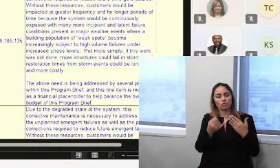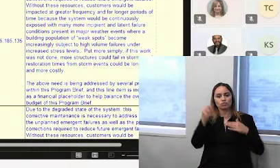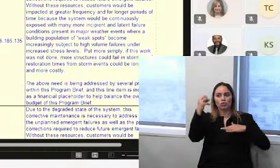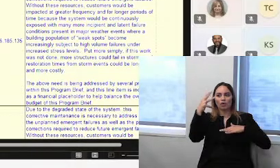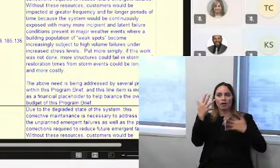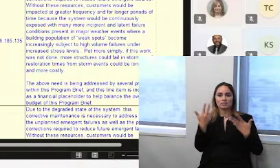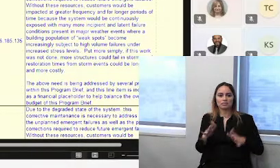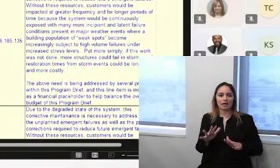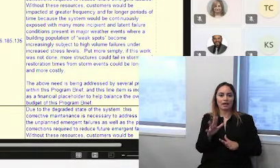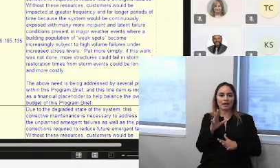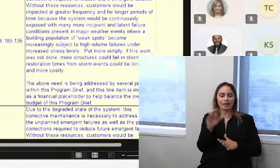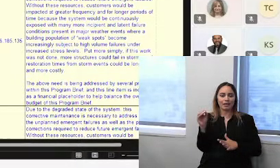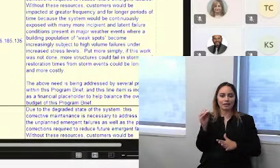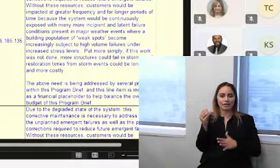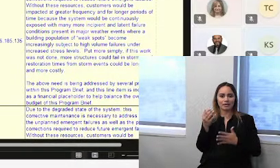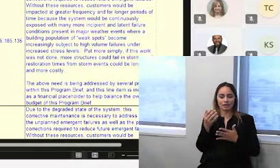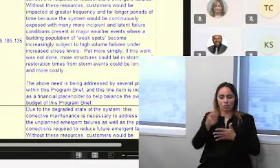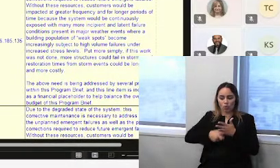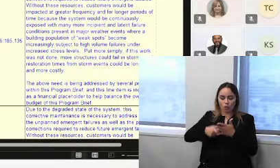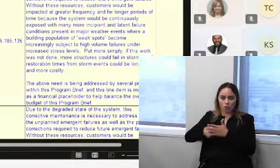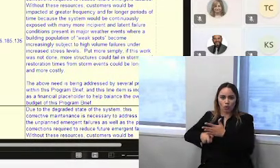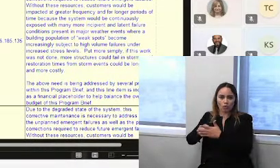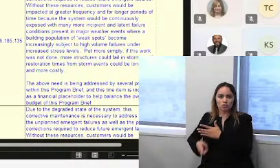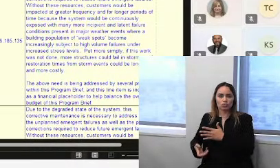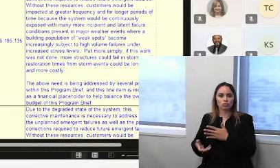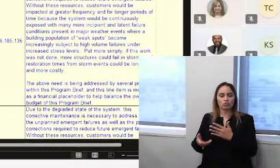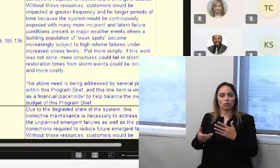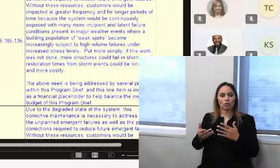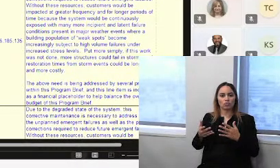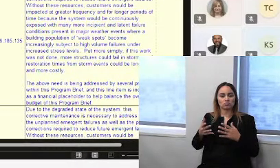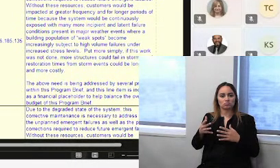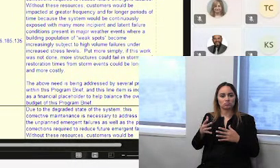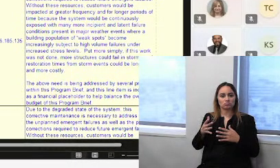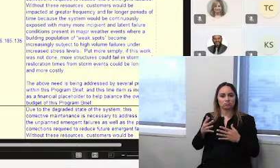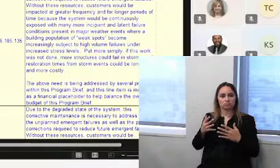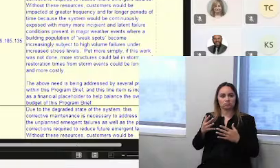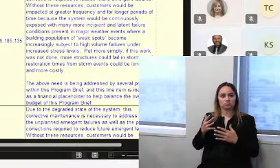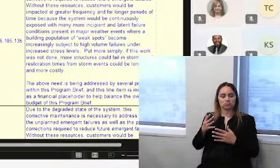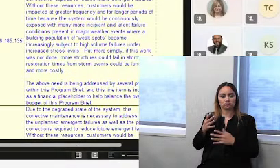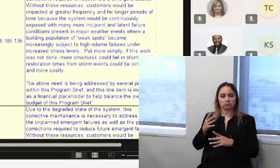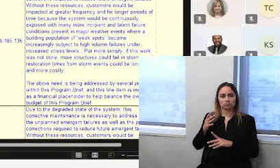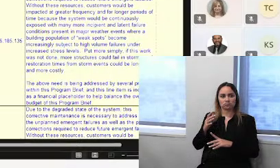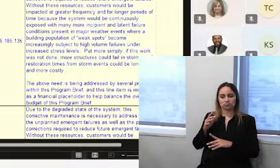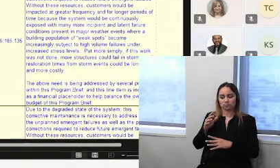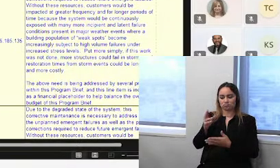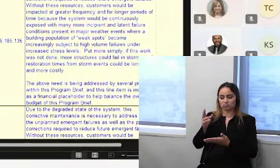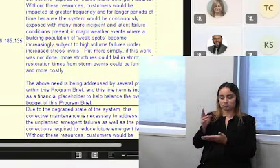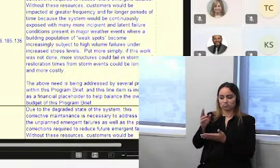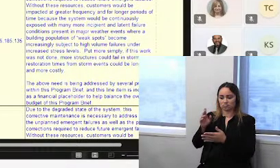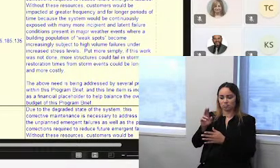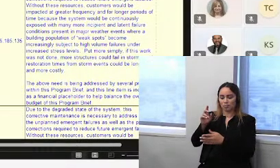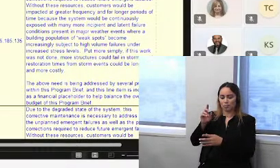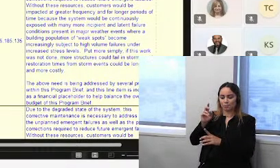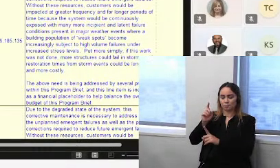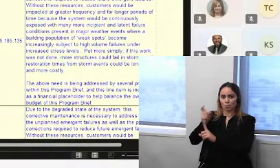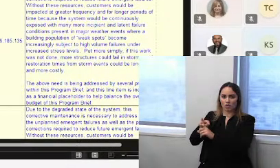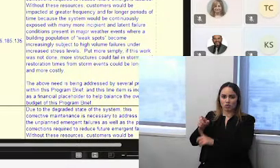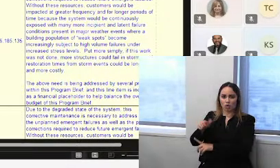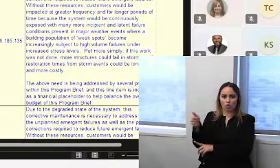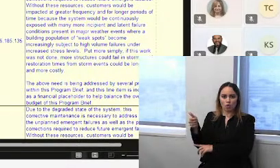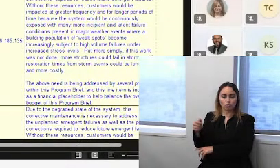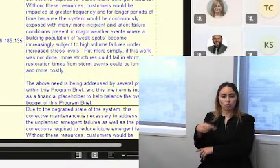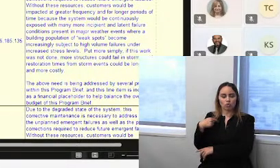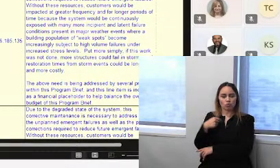of cost imposed upon others, without considering the value